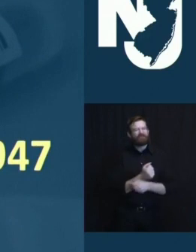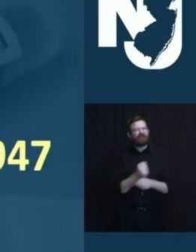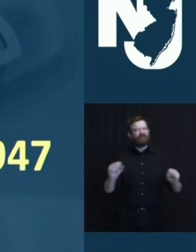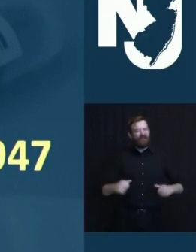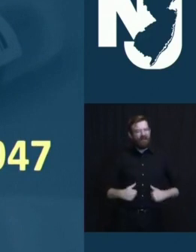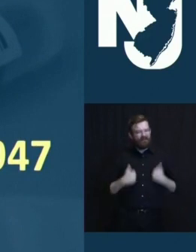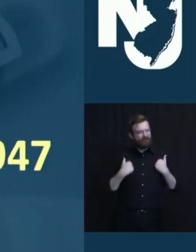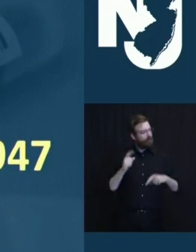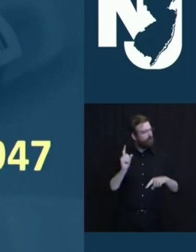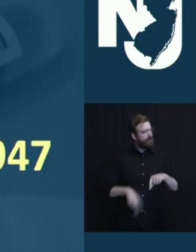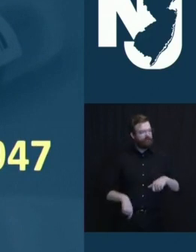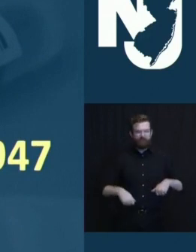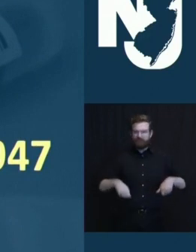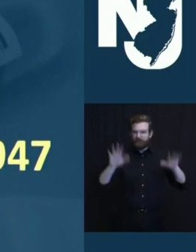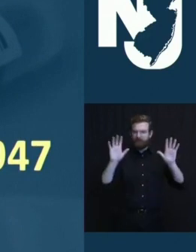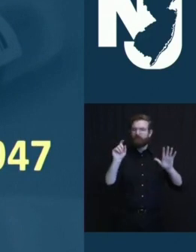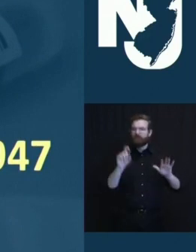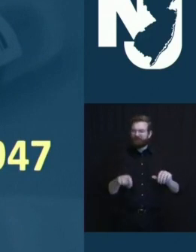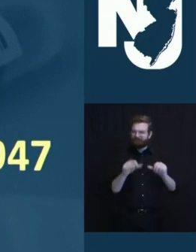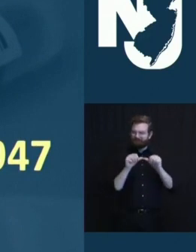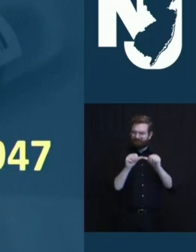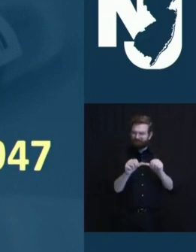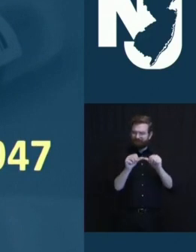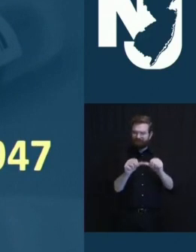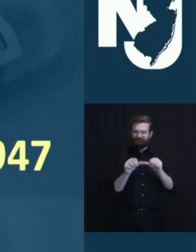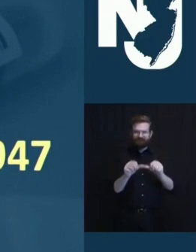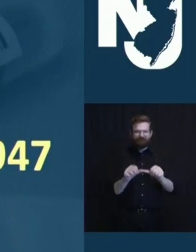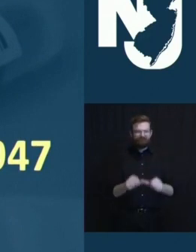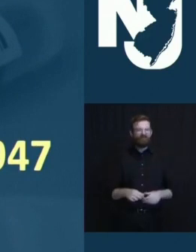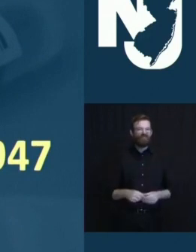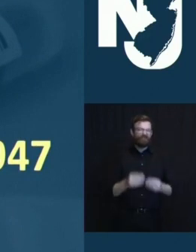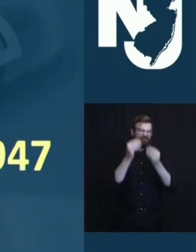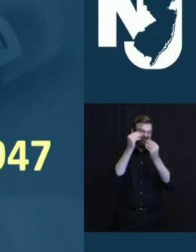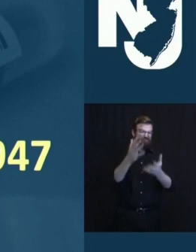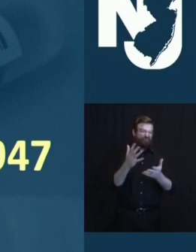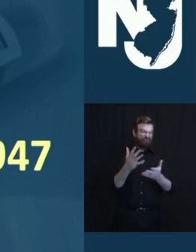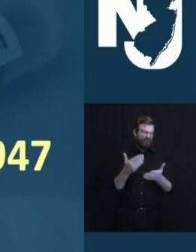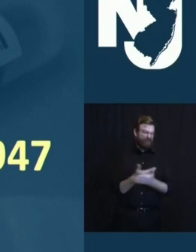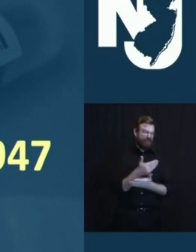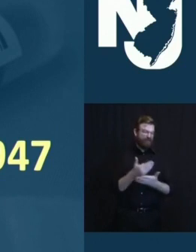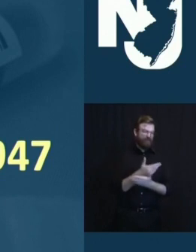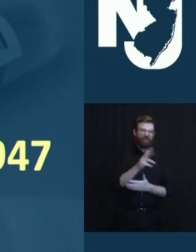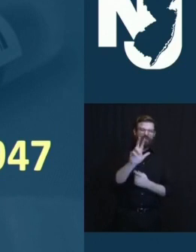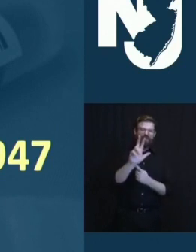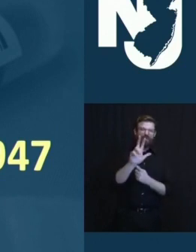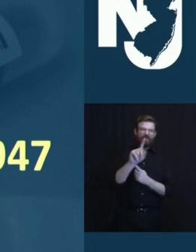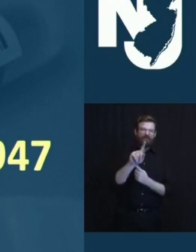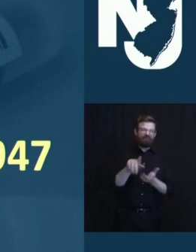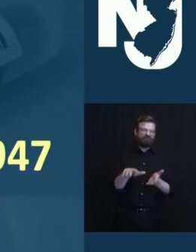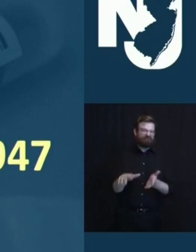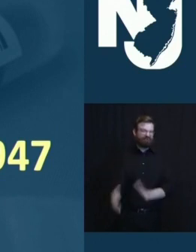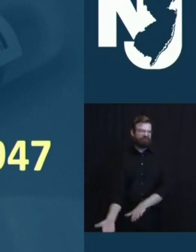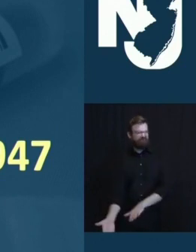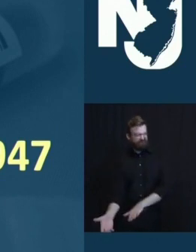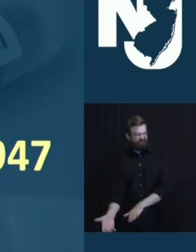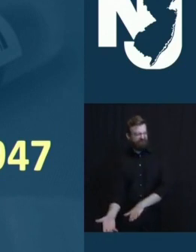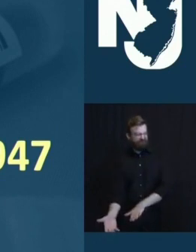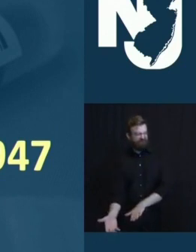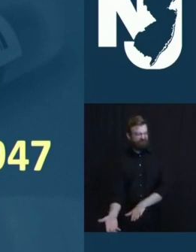have passed away from COVID-19 related complications. Our overall death toll now stands confirmed